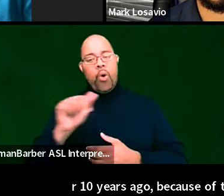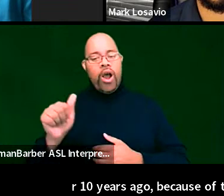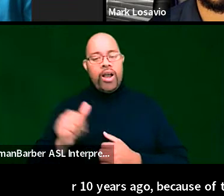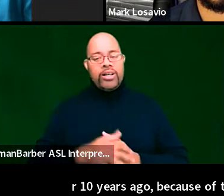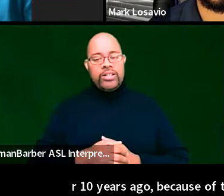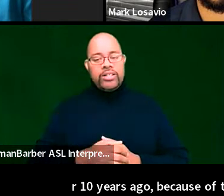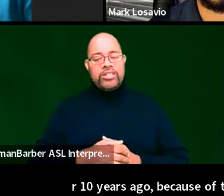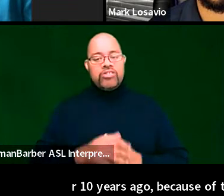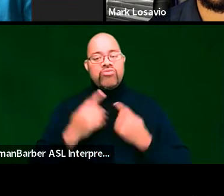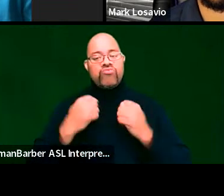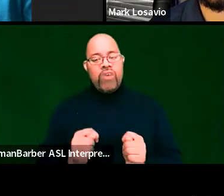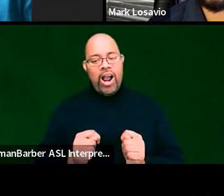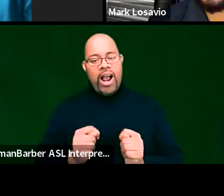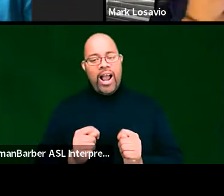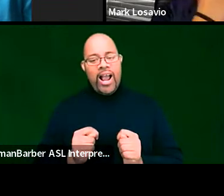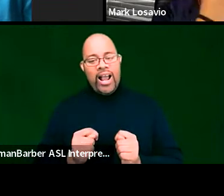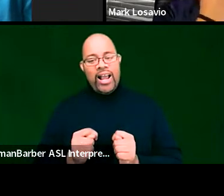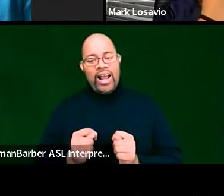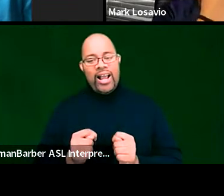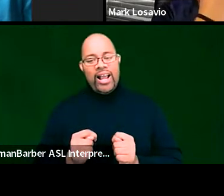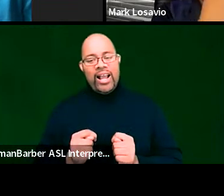is trying to,